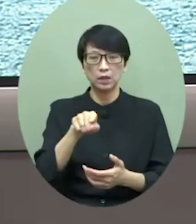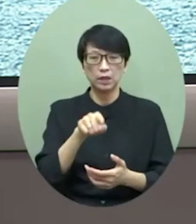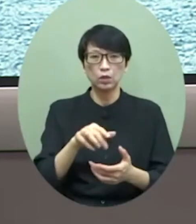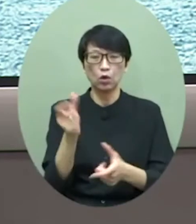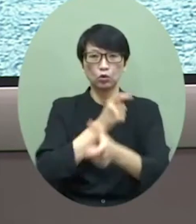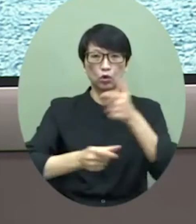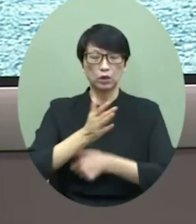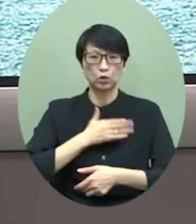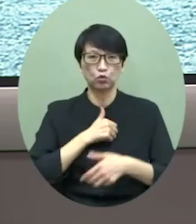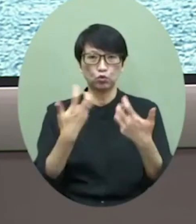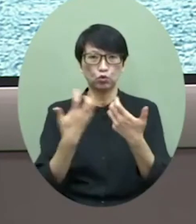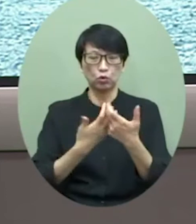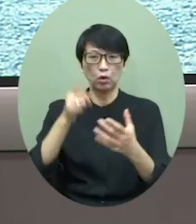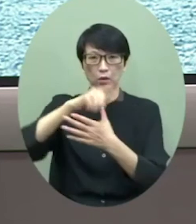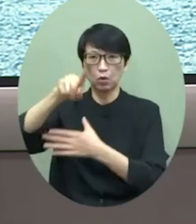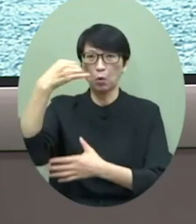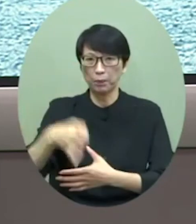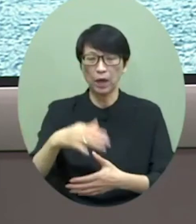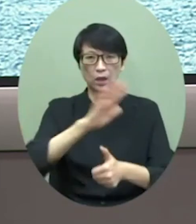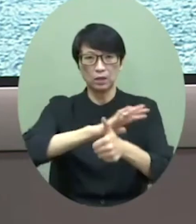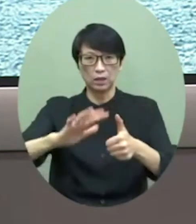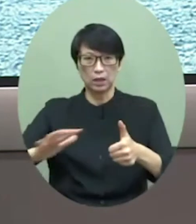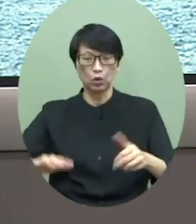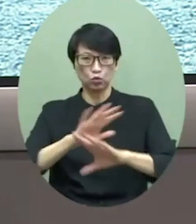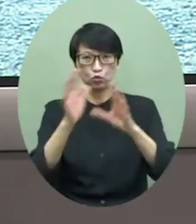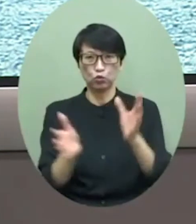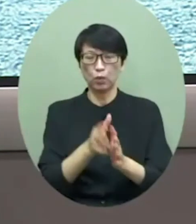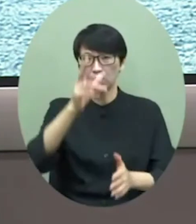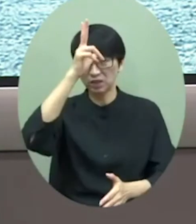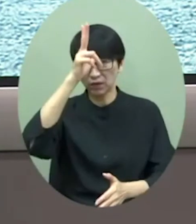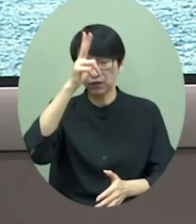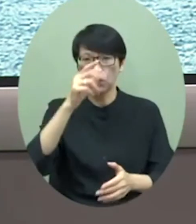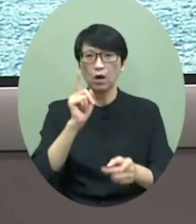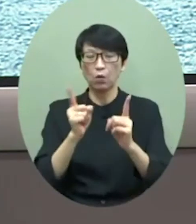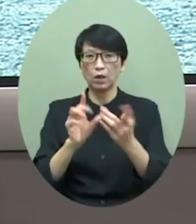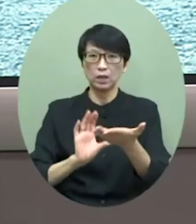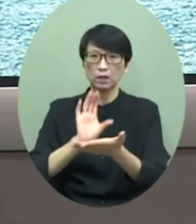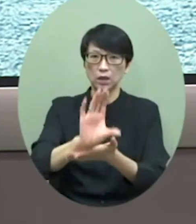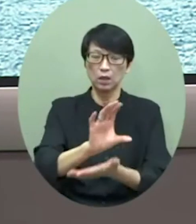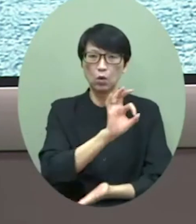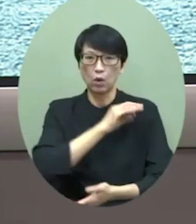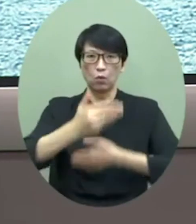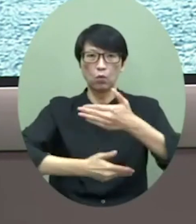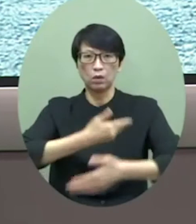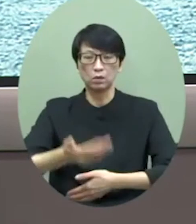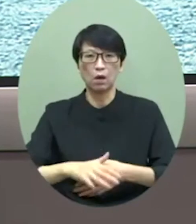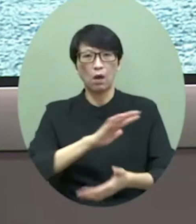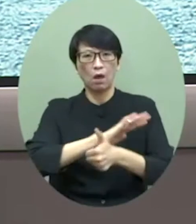April, the Legislative Council cannot pass the budget, then the whole government will be affected, and then